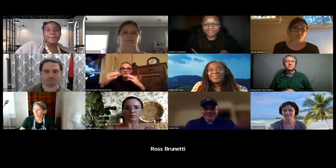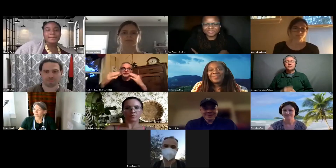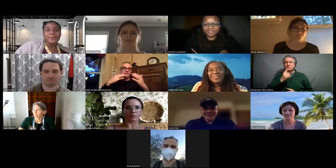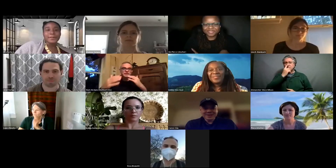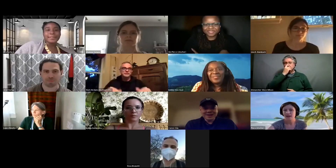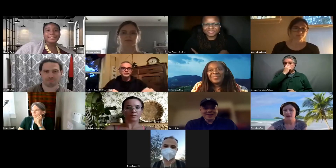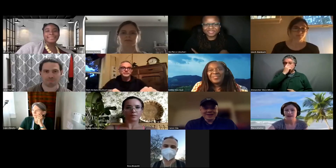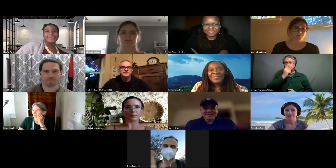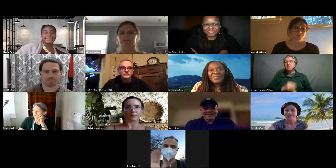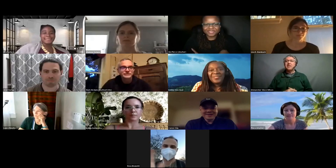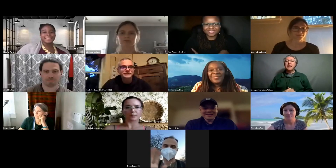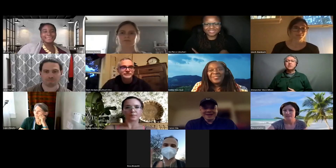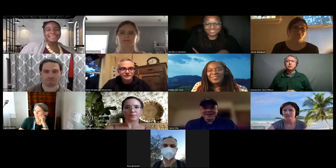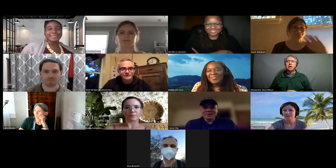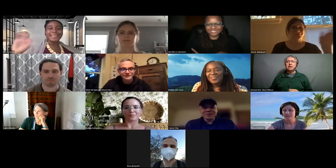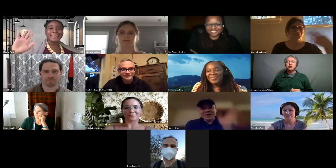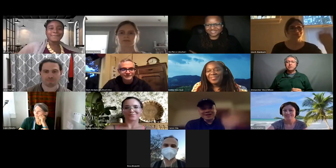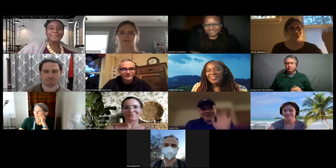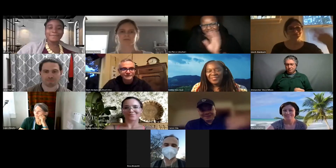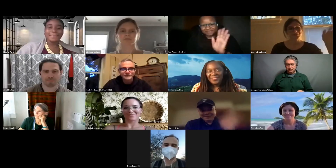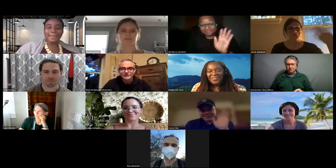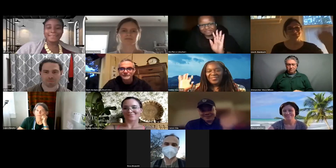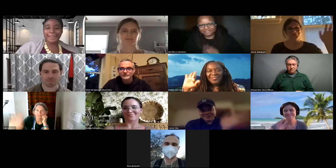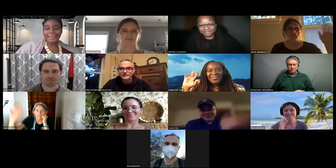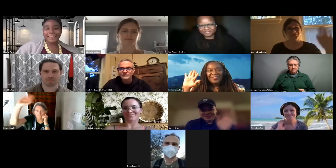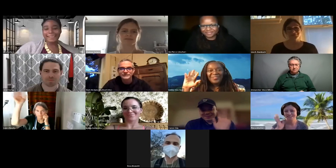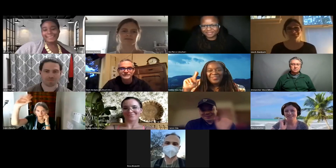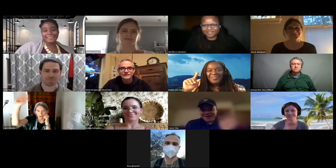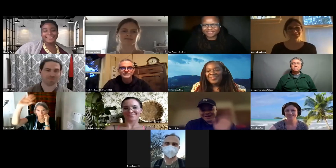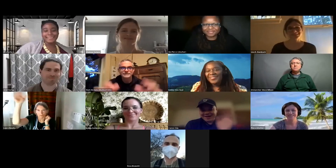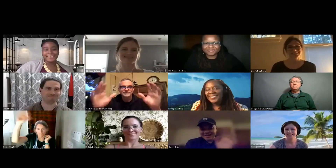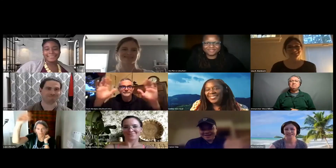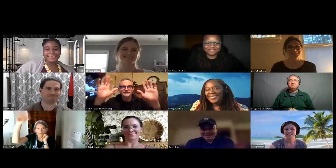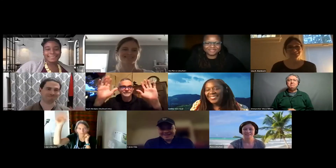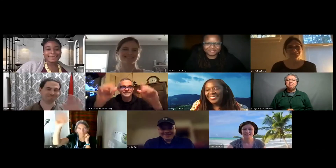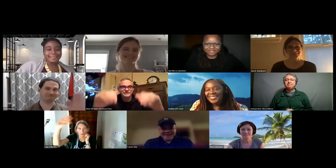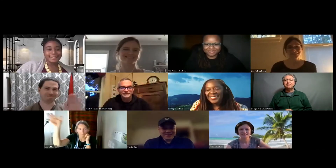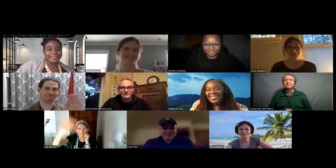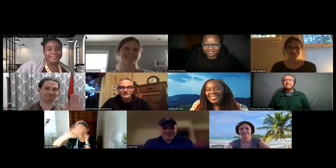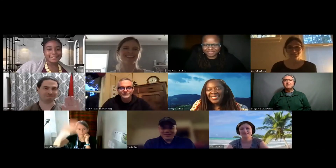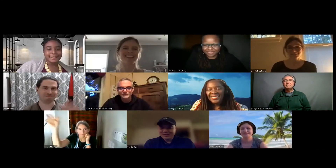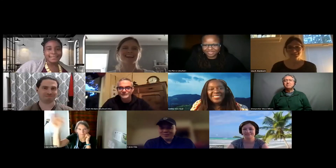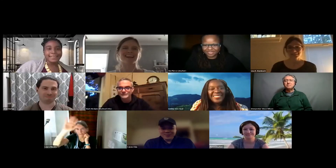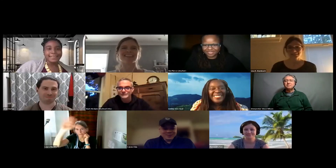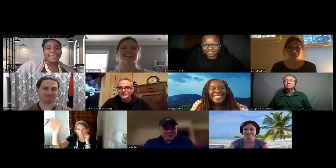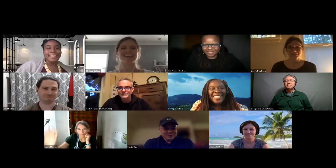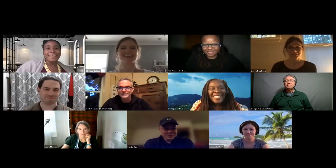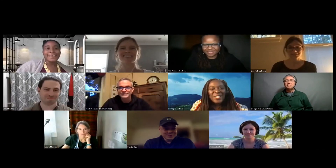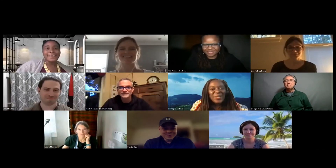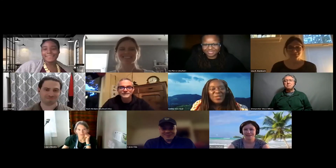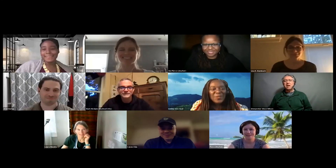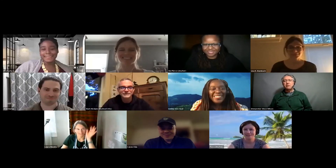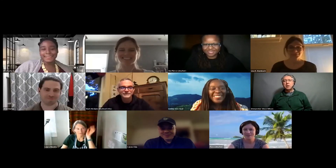All right. Well, good. Everyone. Okay. Thank you very Thanks much. so much. Yeah, bye. Bye. Thank you. Thank